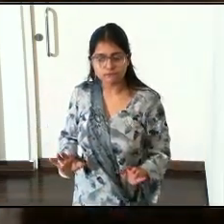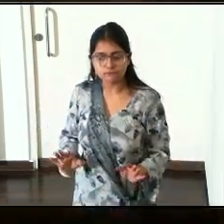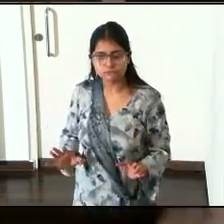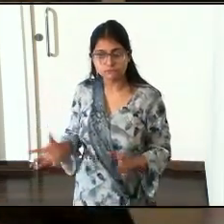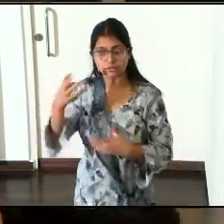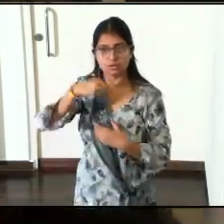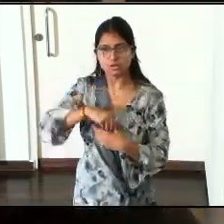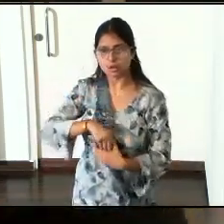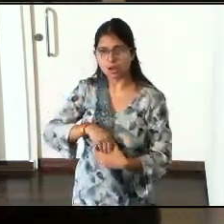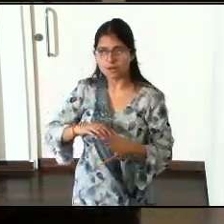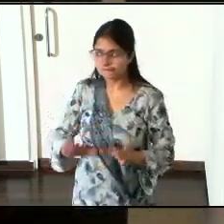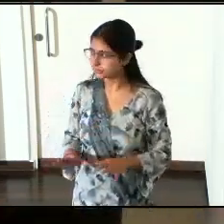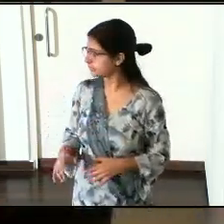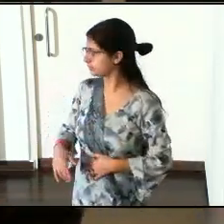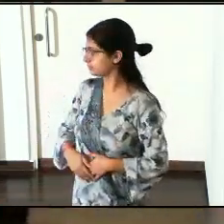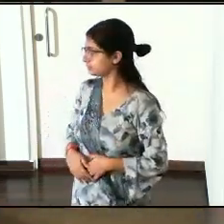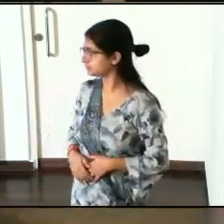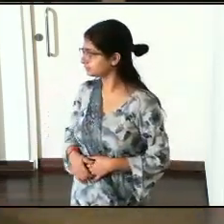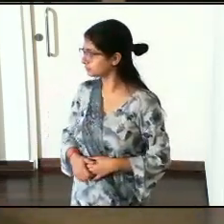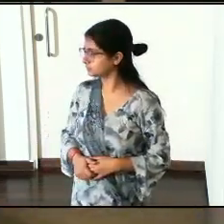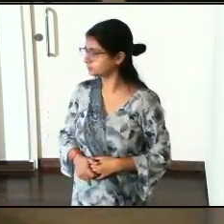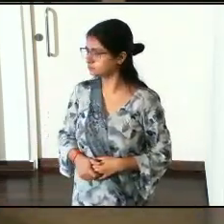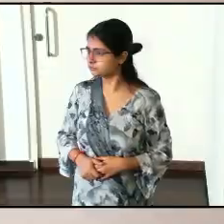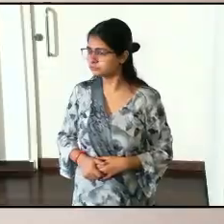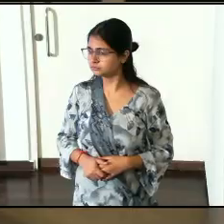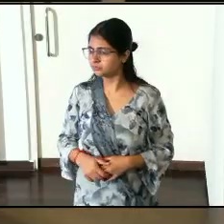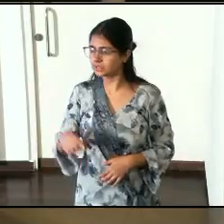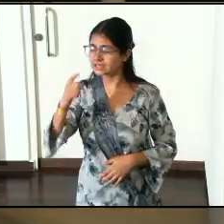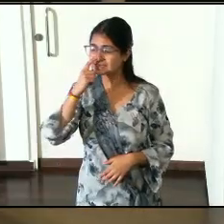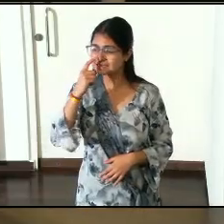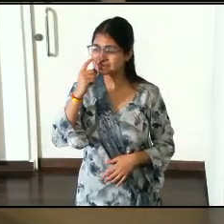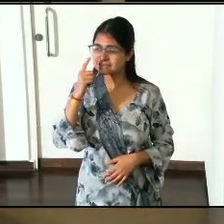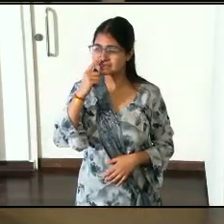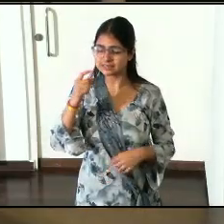agree. Yeah, we'll take one last question.